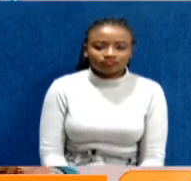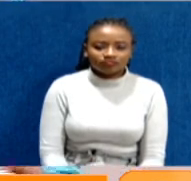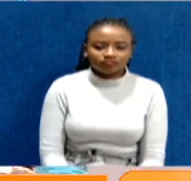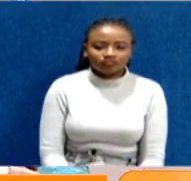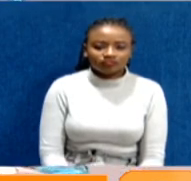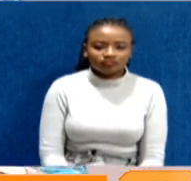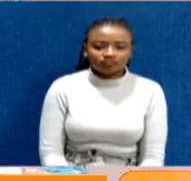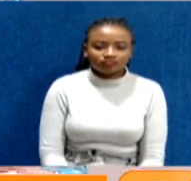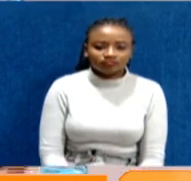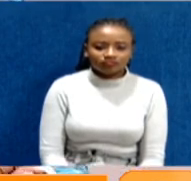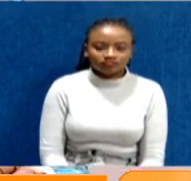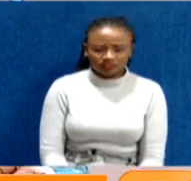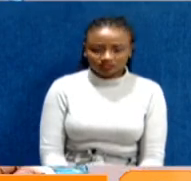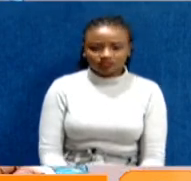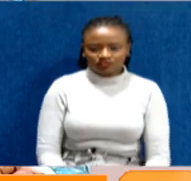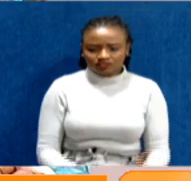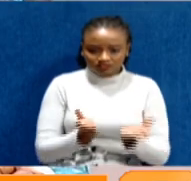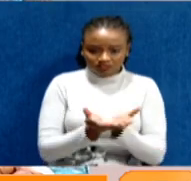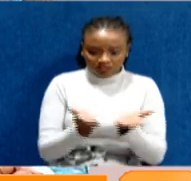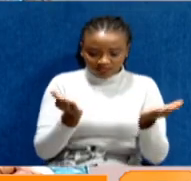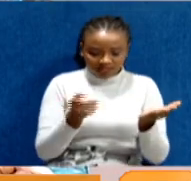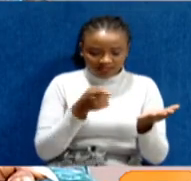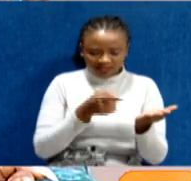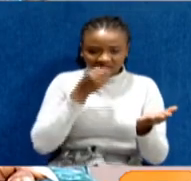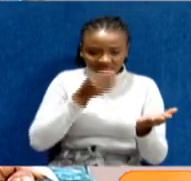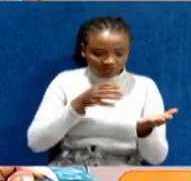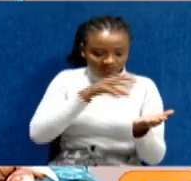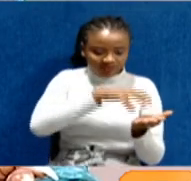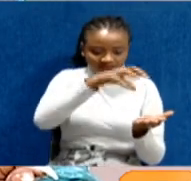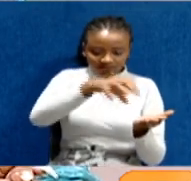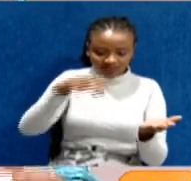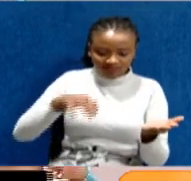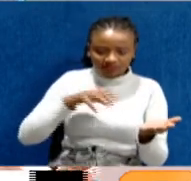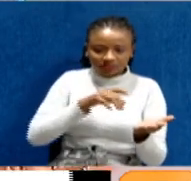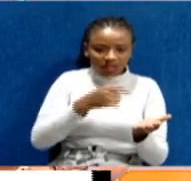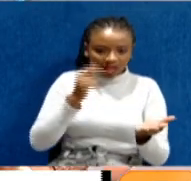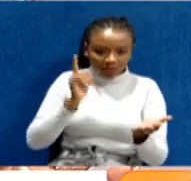health. But food handling and food safety is very important